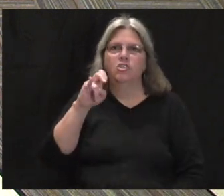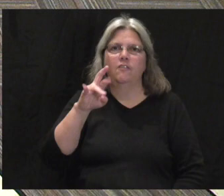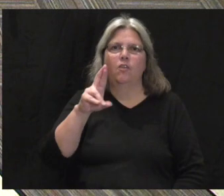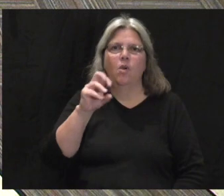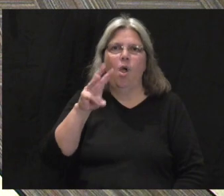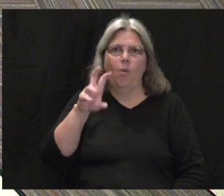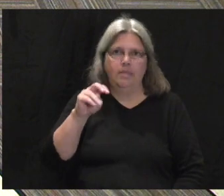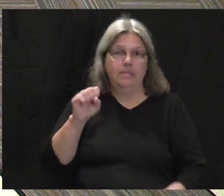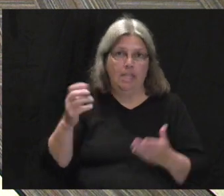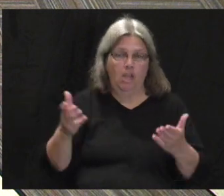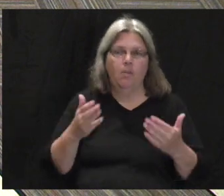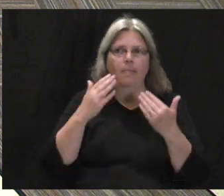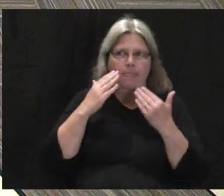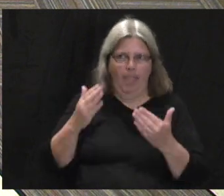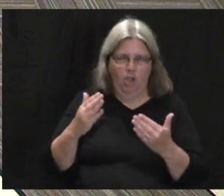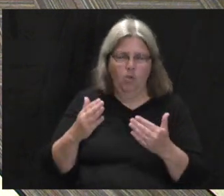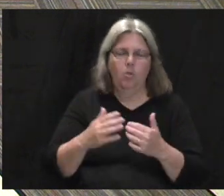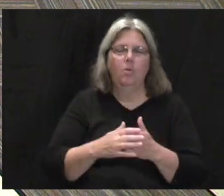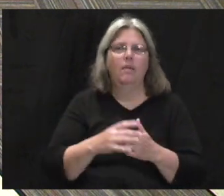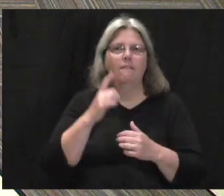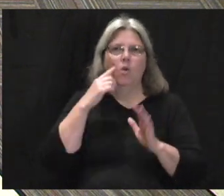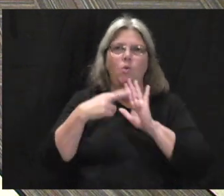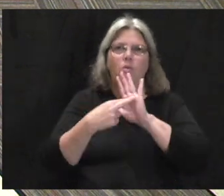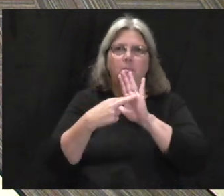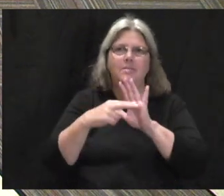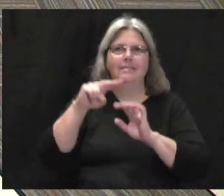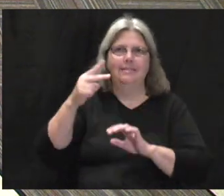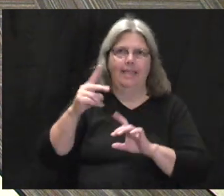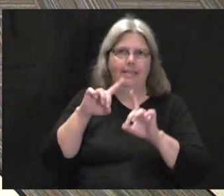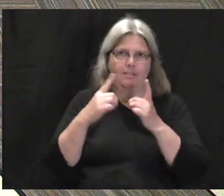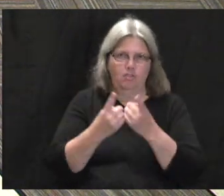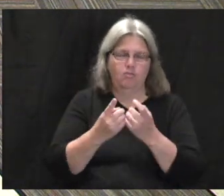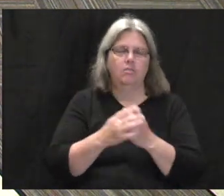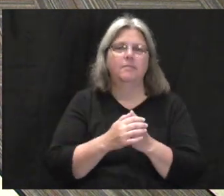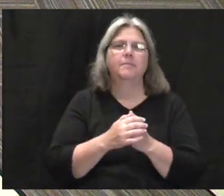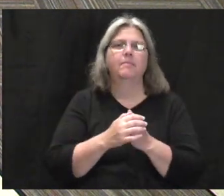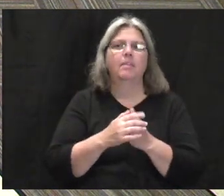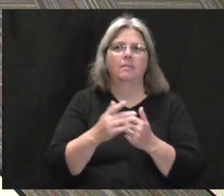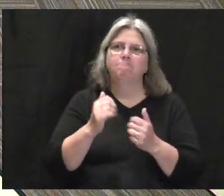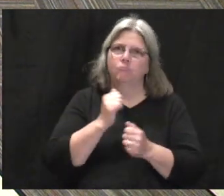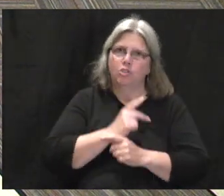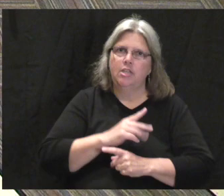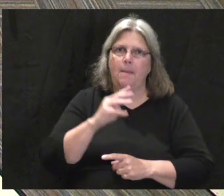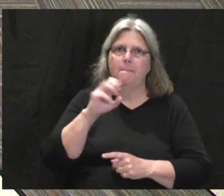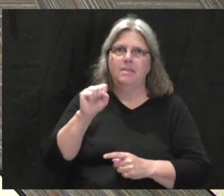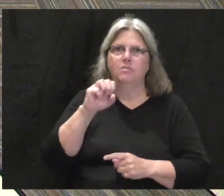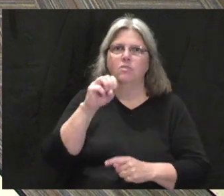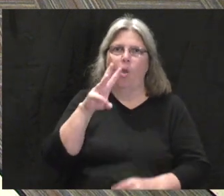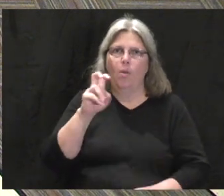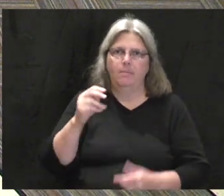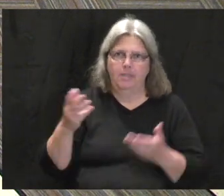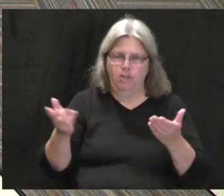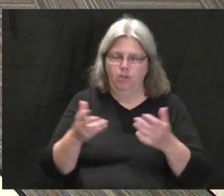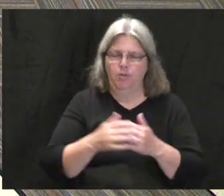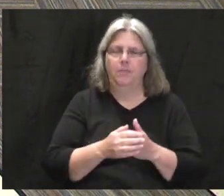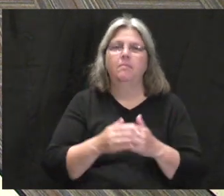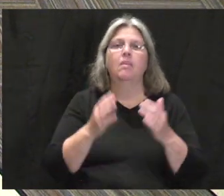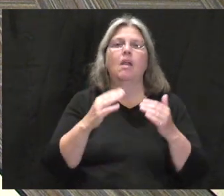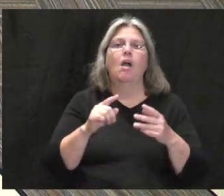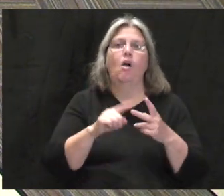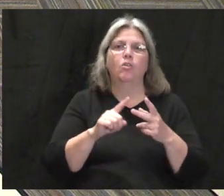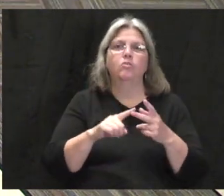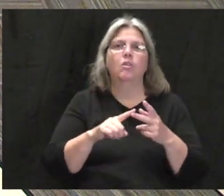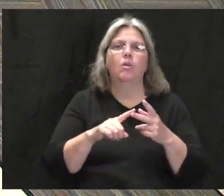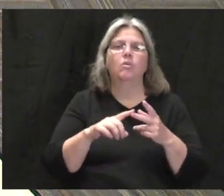Jennifer, thank you for being here representing 2nd District. So we appreciate Ms. Owen being here. Also, we've got some staff